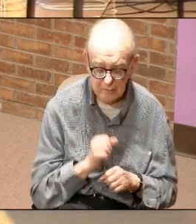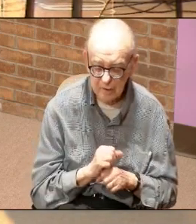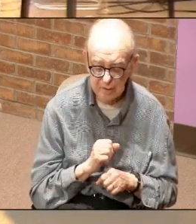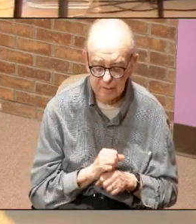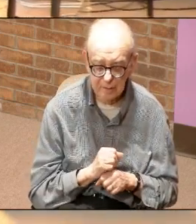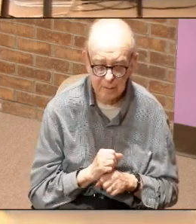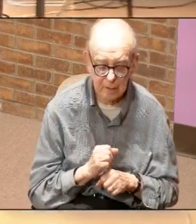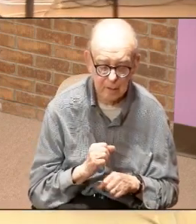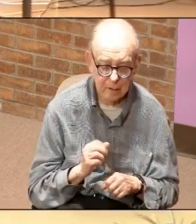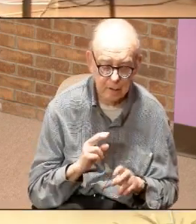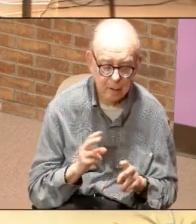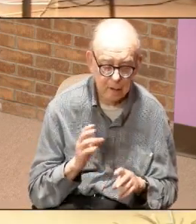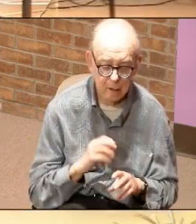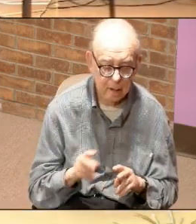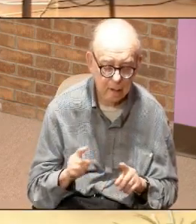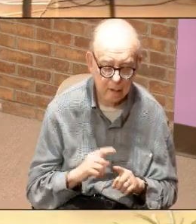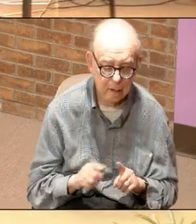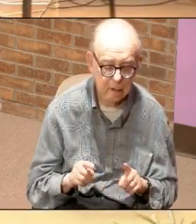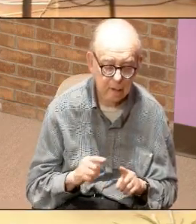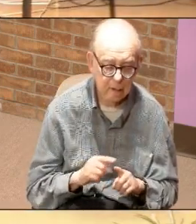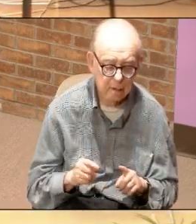work. And so I was looking for an FM